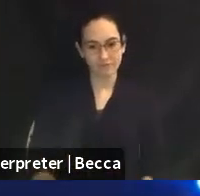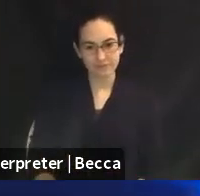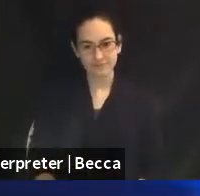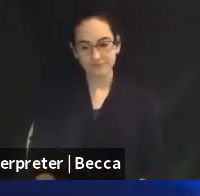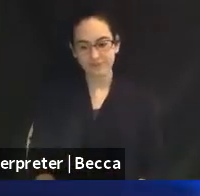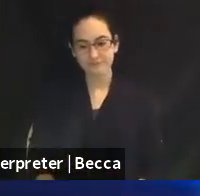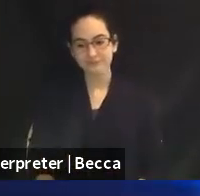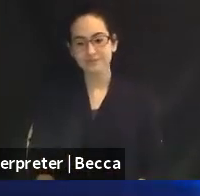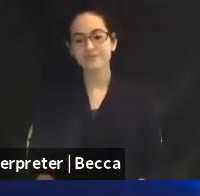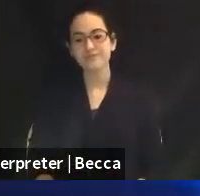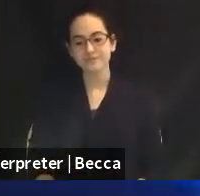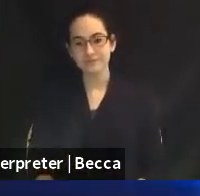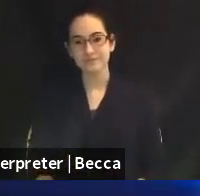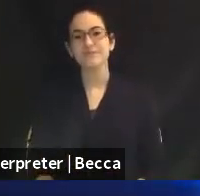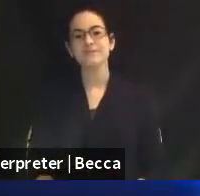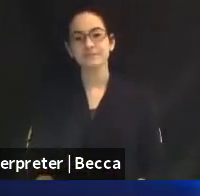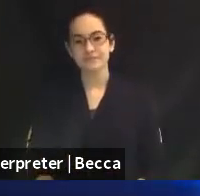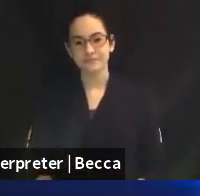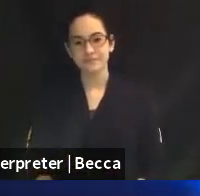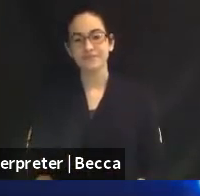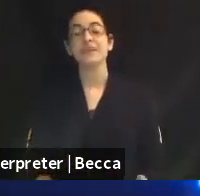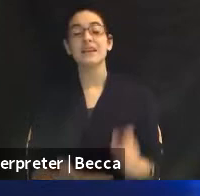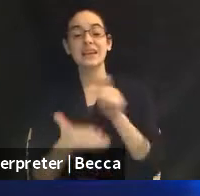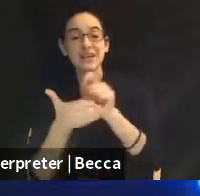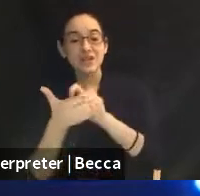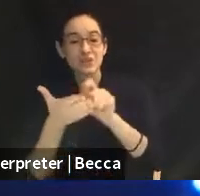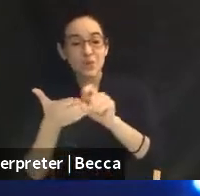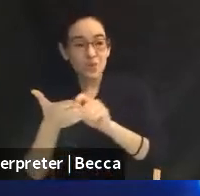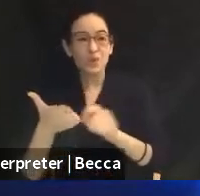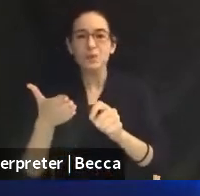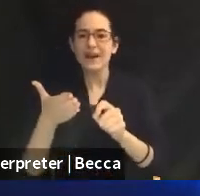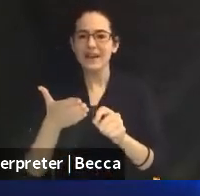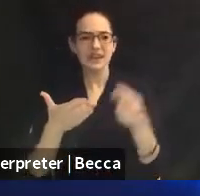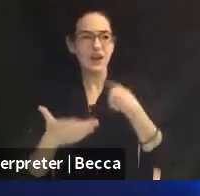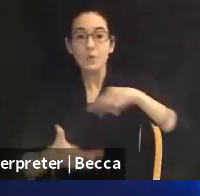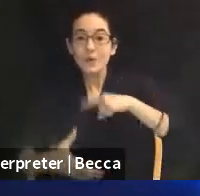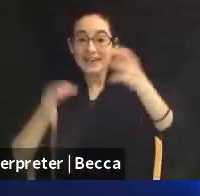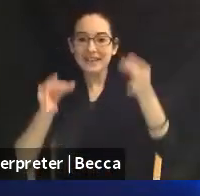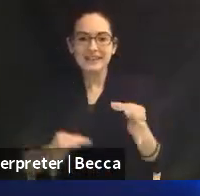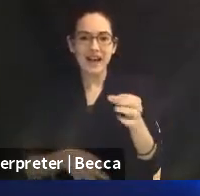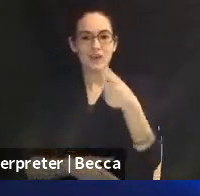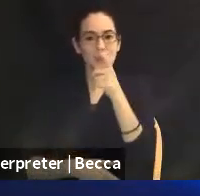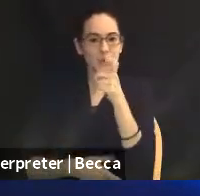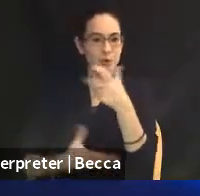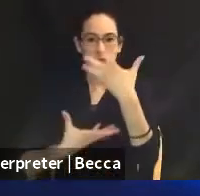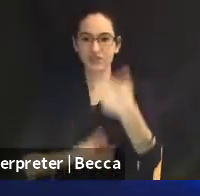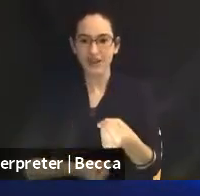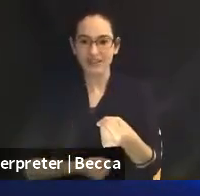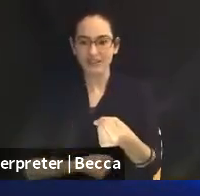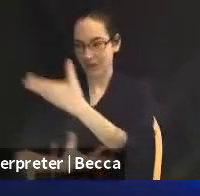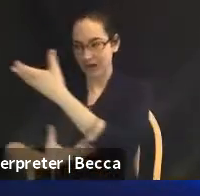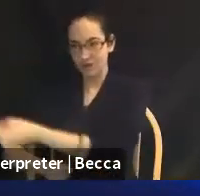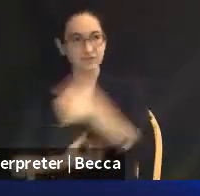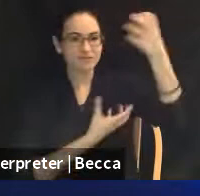Jeremiah is writing in such a way that we get to decide where our trust goes. We get to decide where we put our trust and